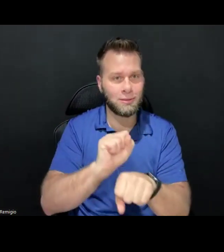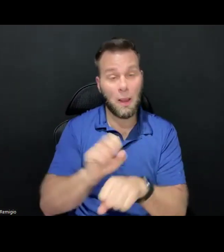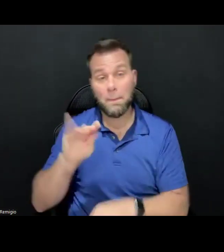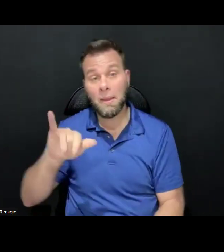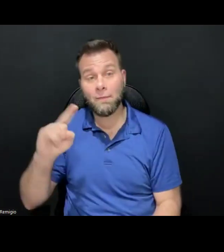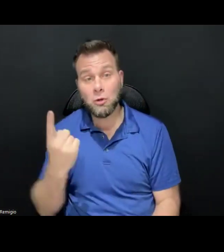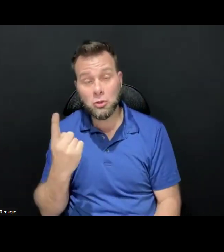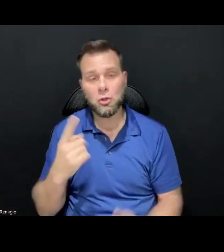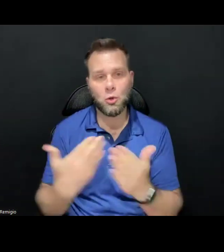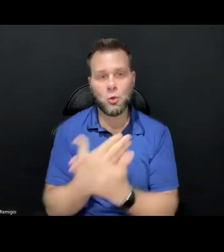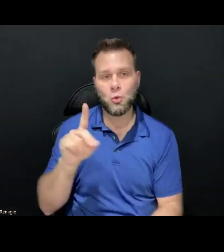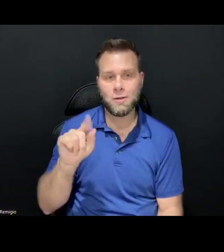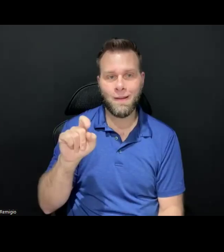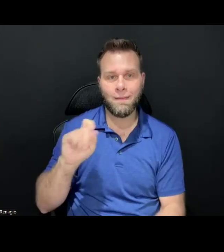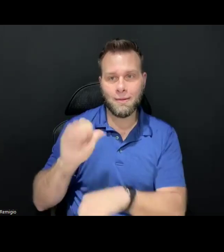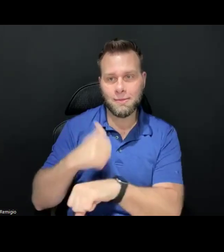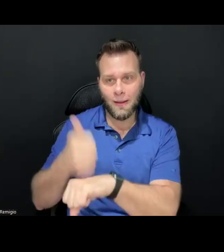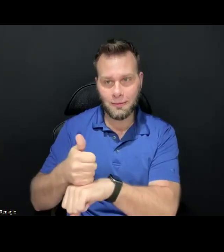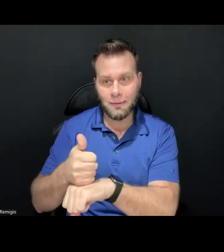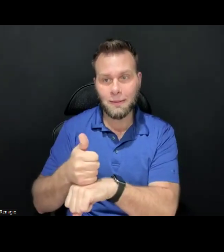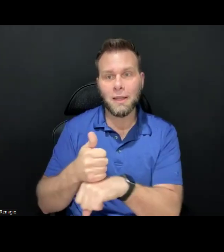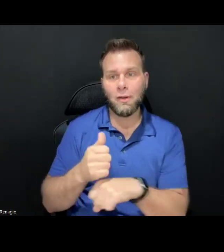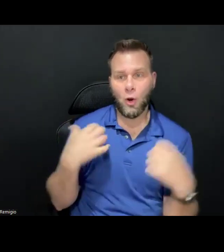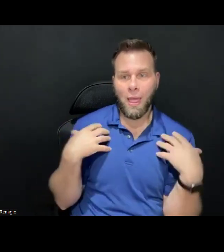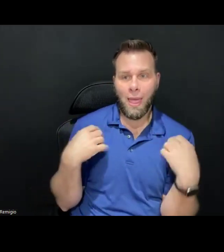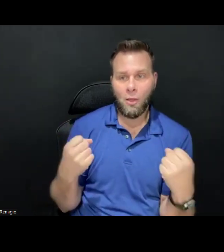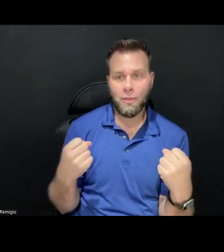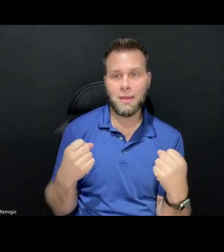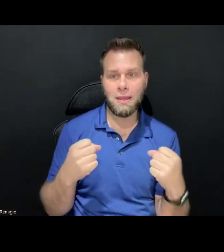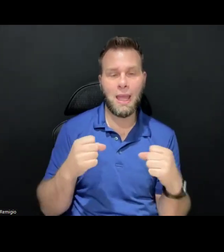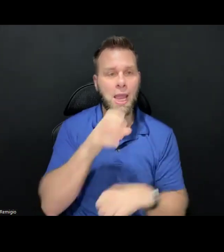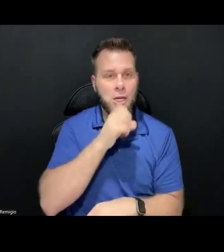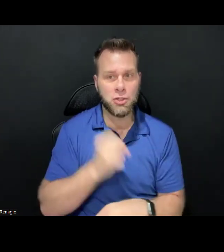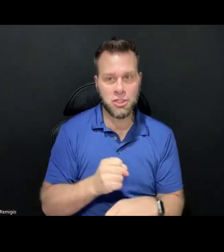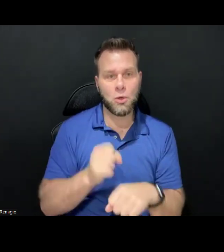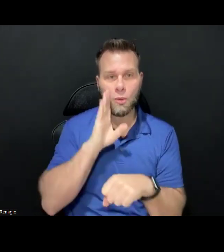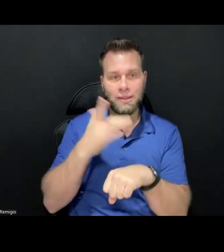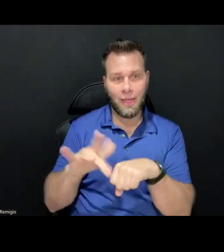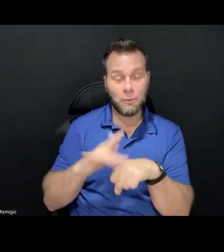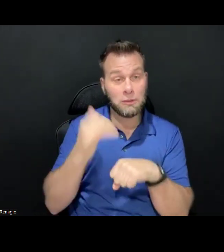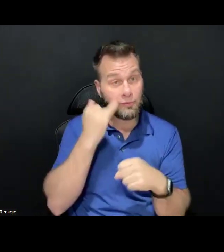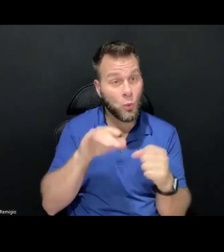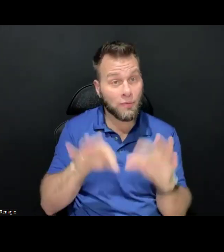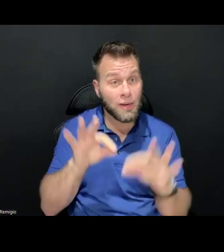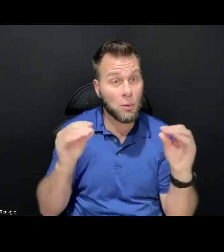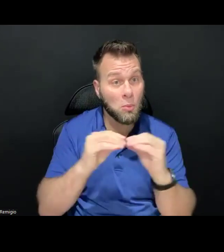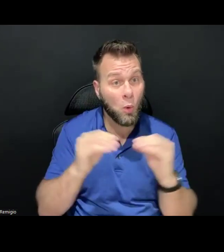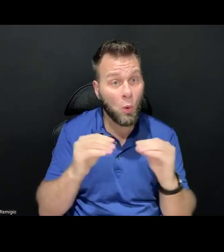data set for Healthy Aging Data Reports will be available for 5 Massachusetts states. And if you want to find out more, you can go to